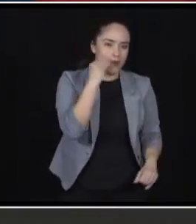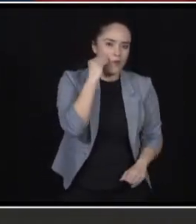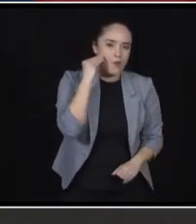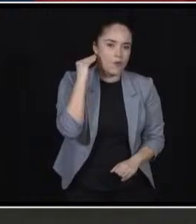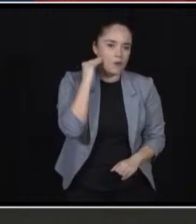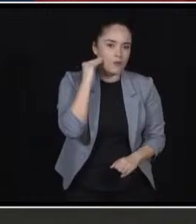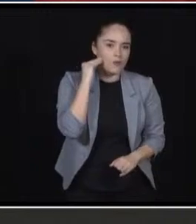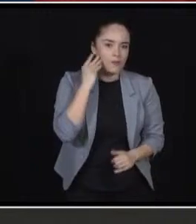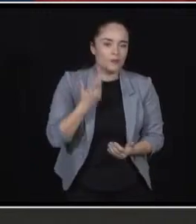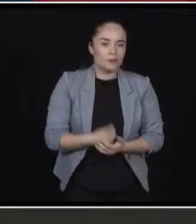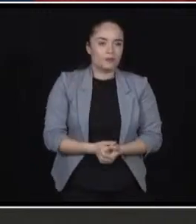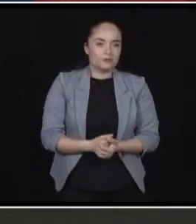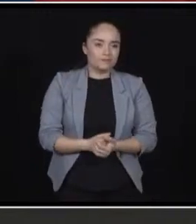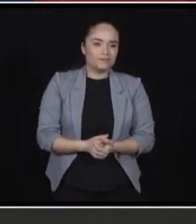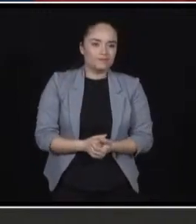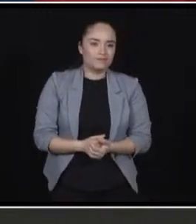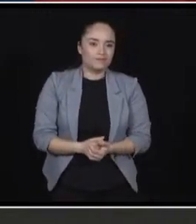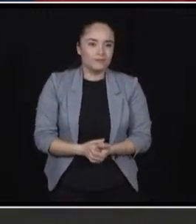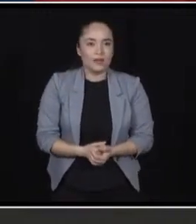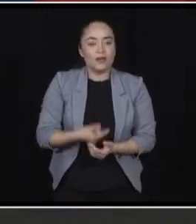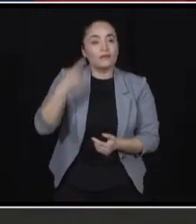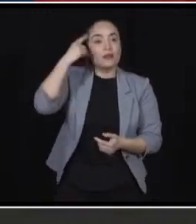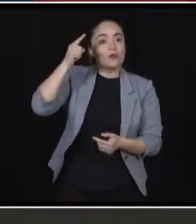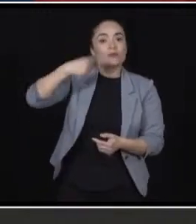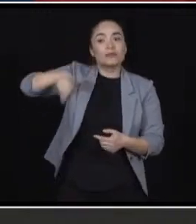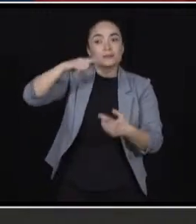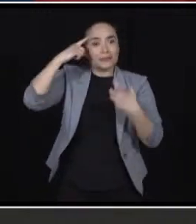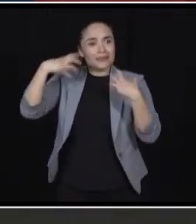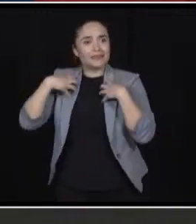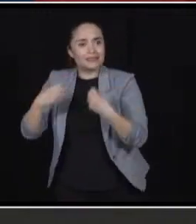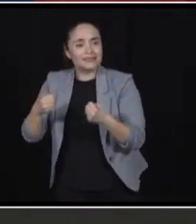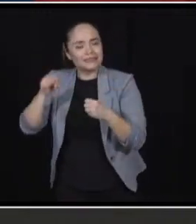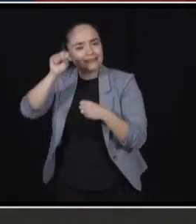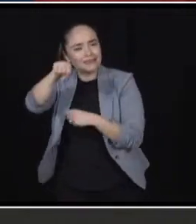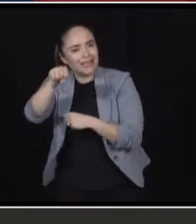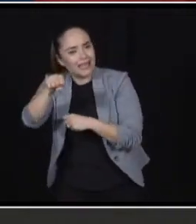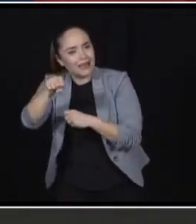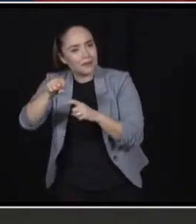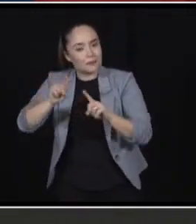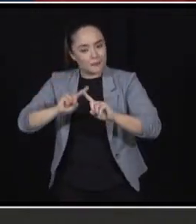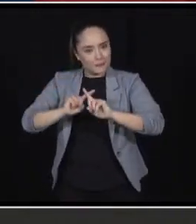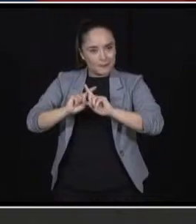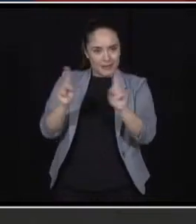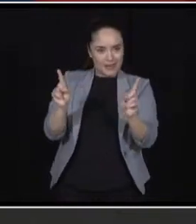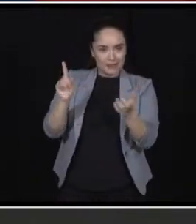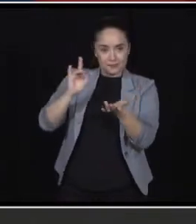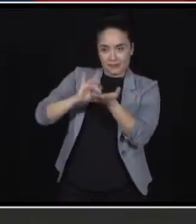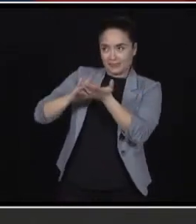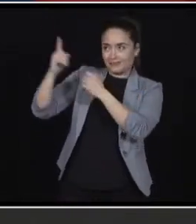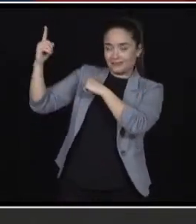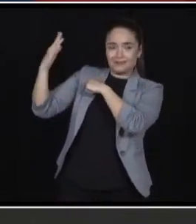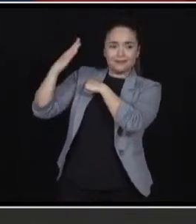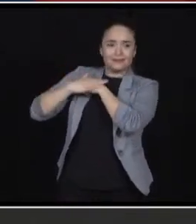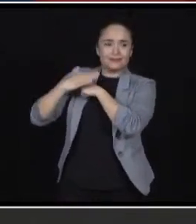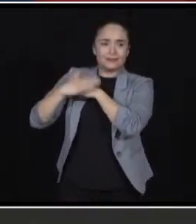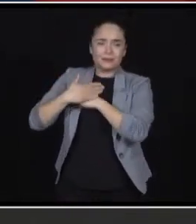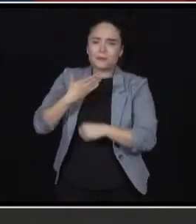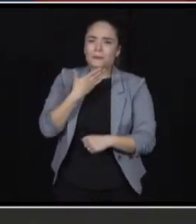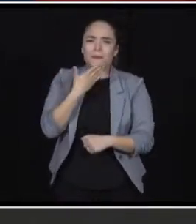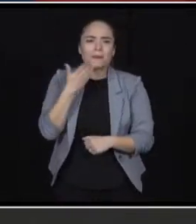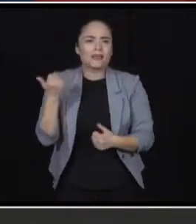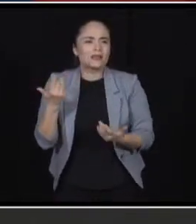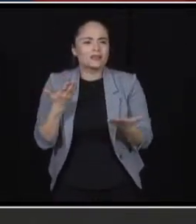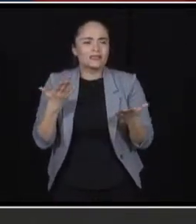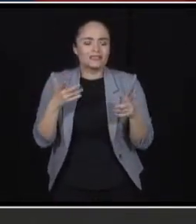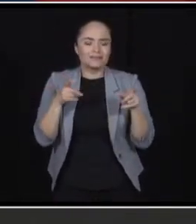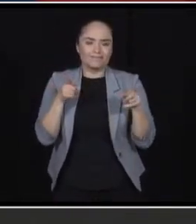to continue remote learning based on the medical advice that came to us, that it actually would be better to help